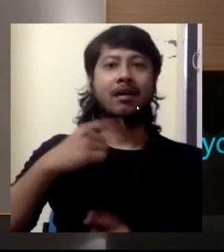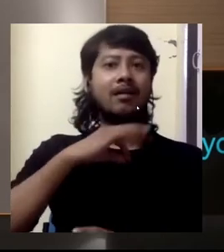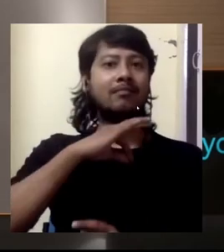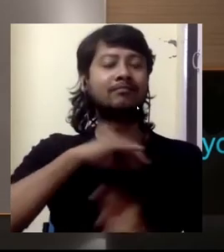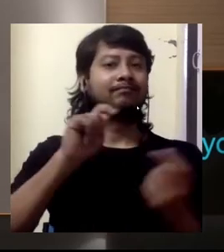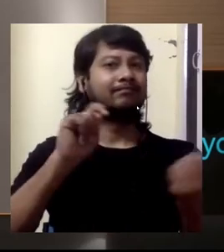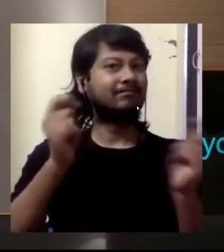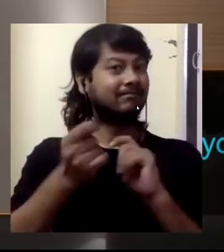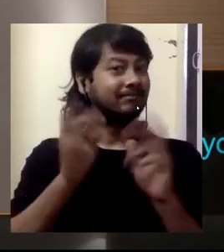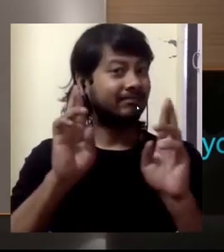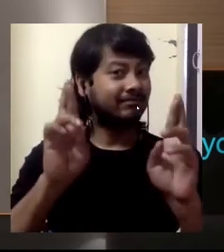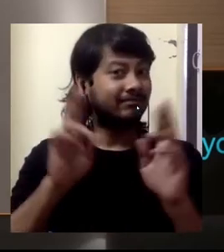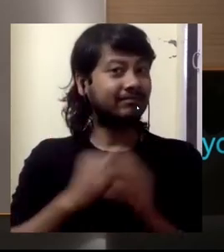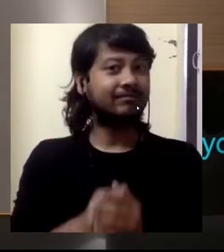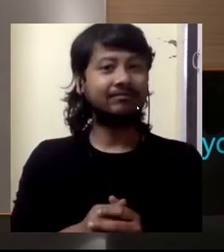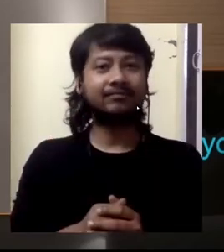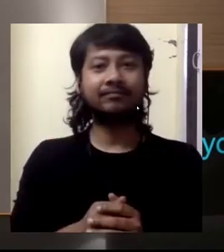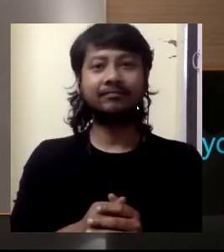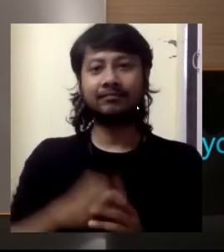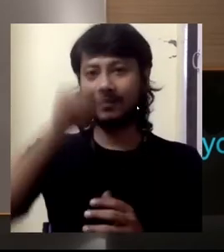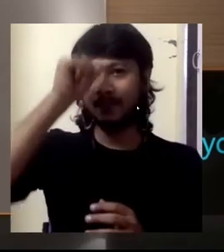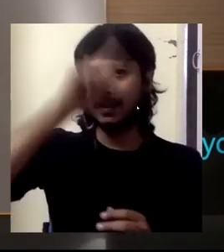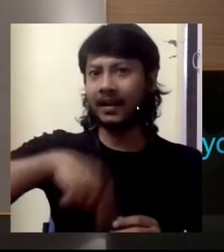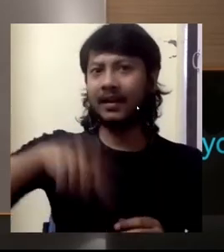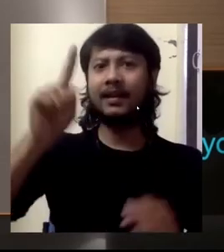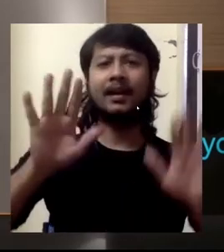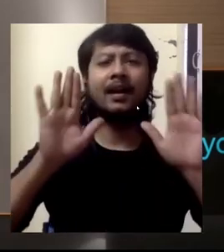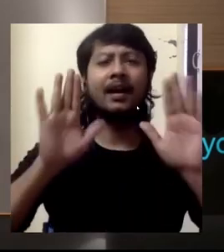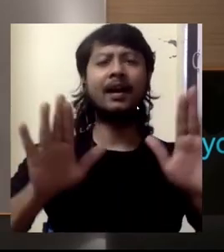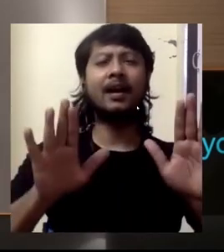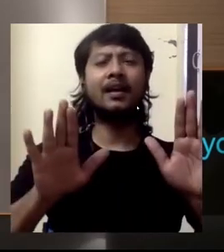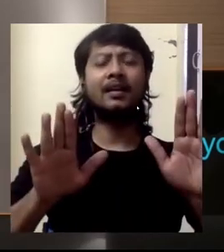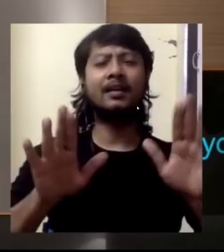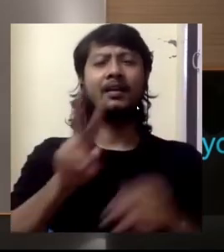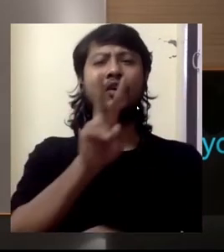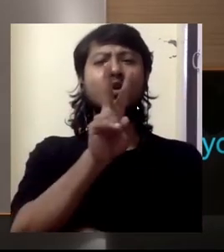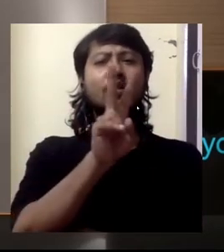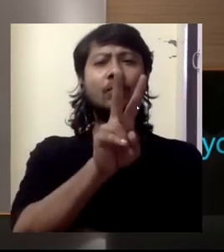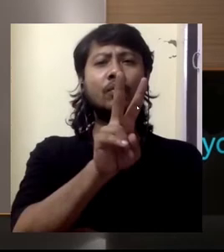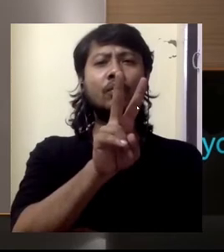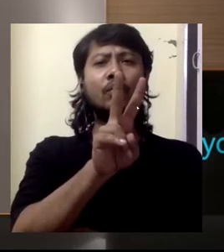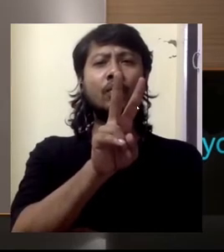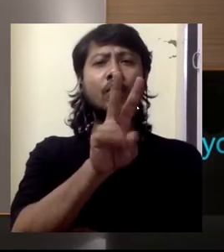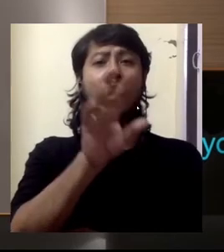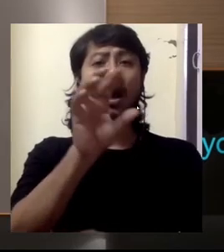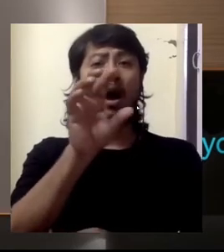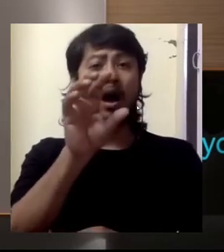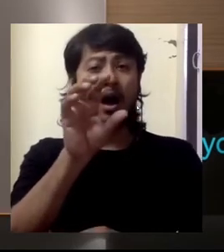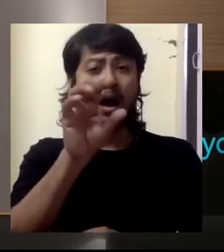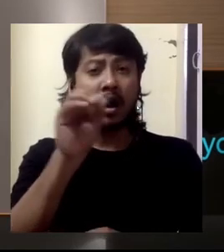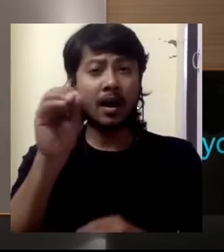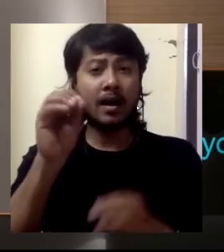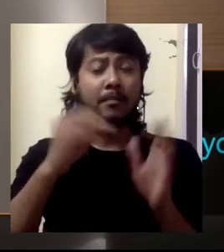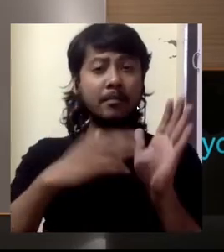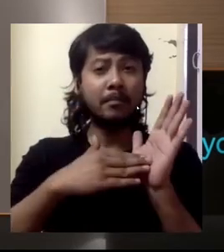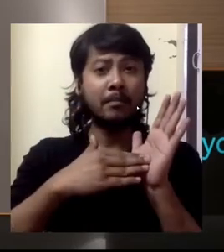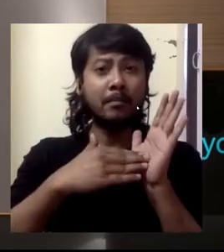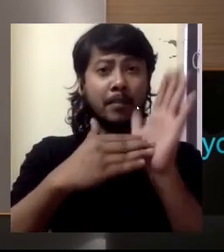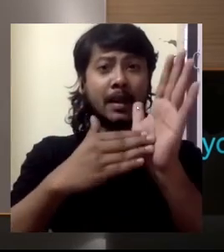India has over 200 million people suffering from mental illness, and mental illness is very different from mental